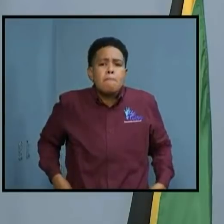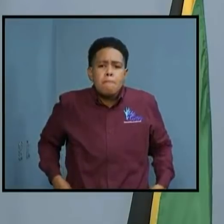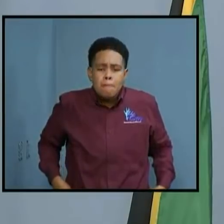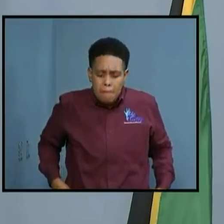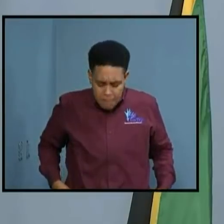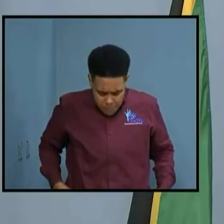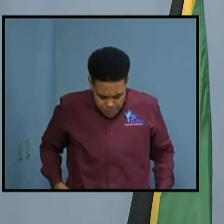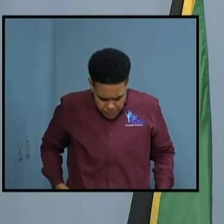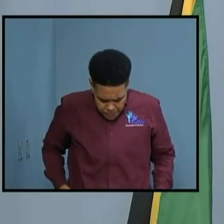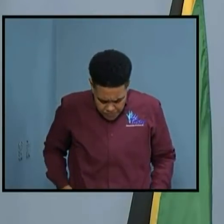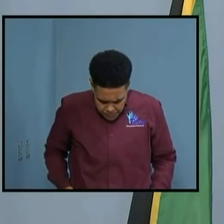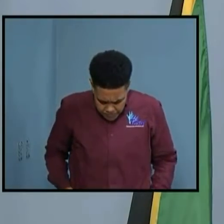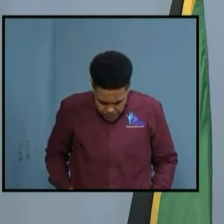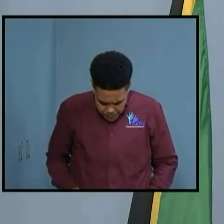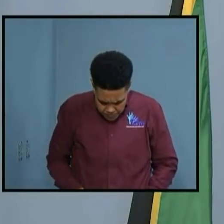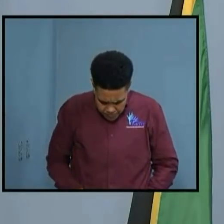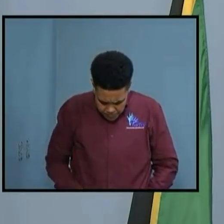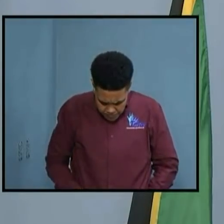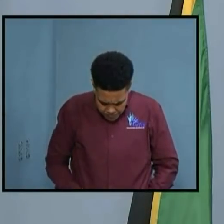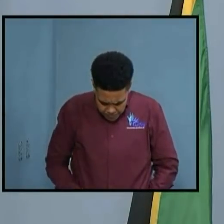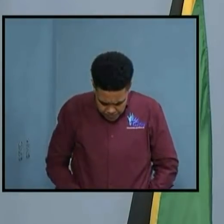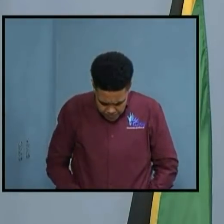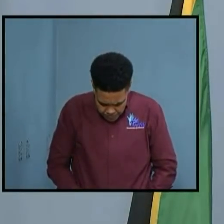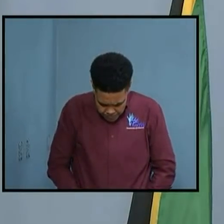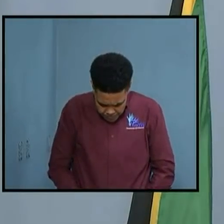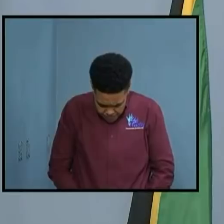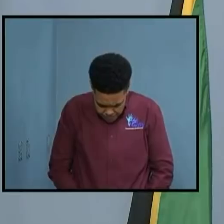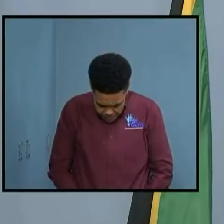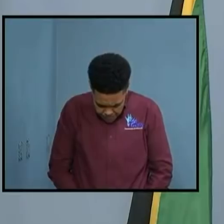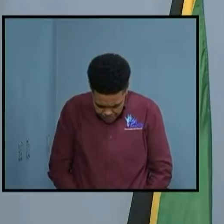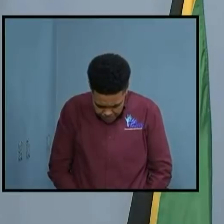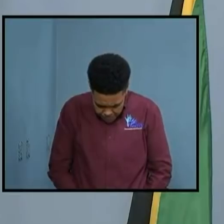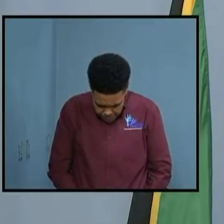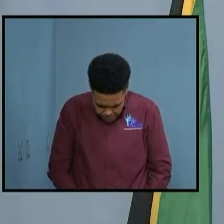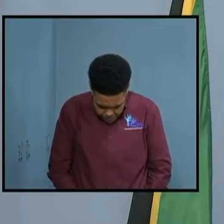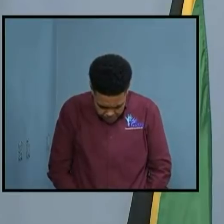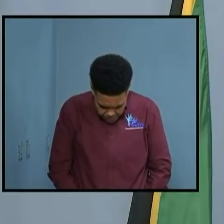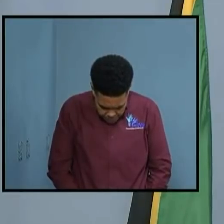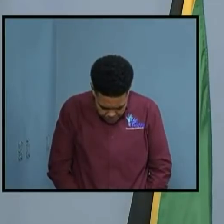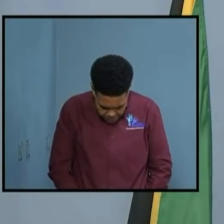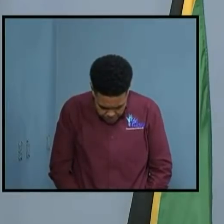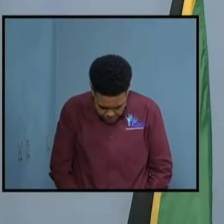with the COVID protocol, and how the government is seeking to